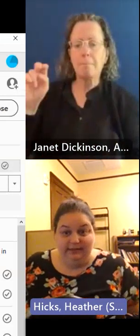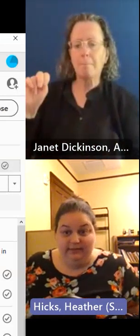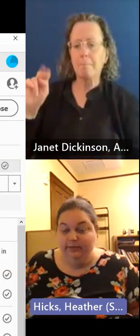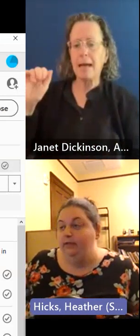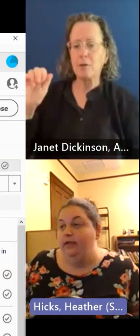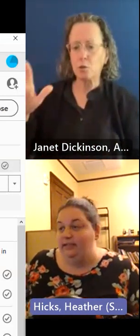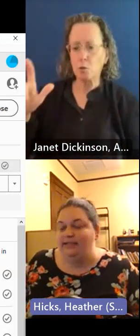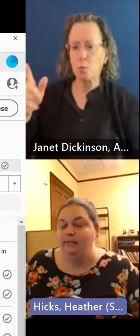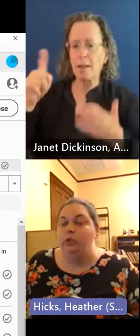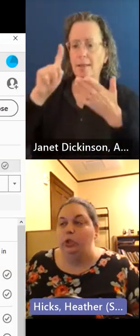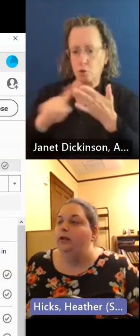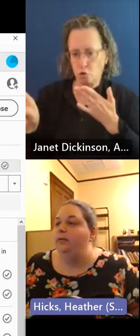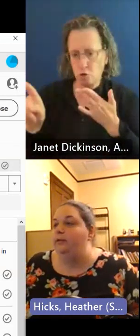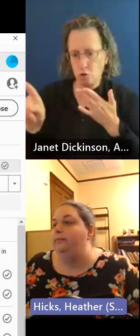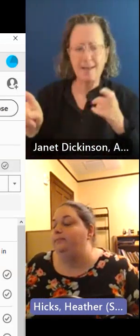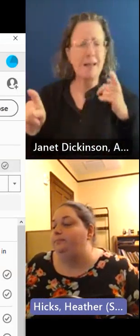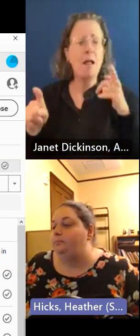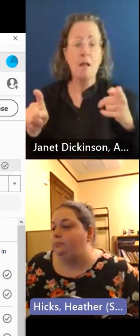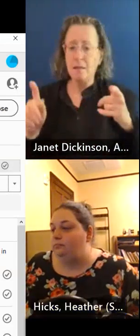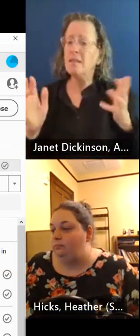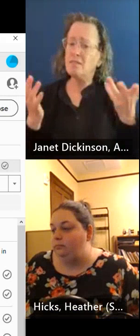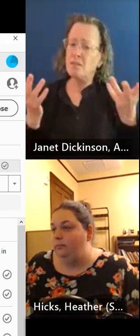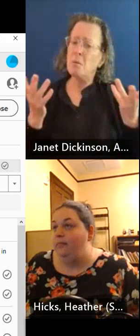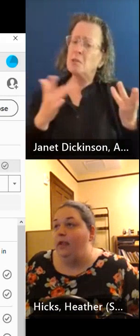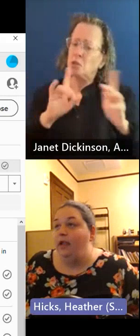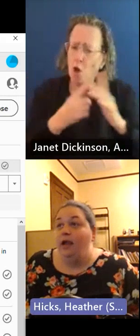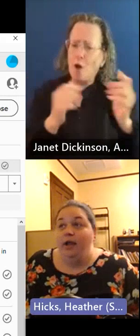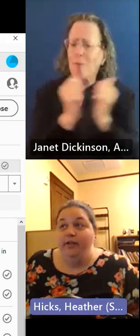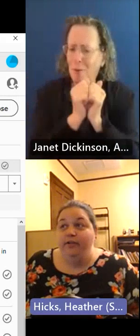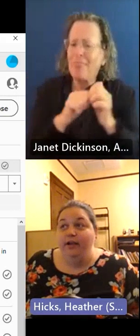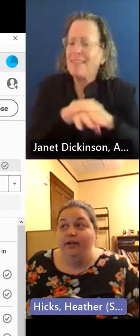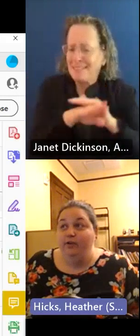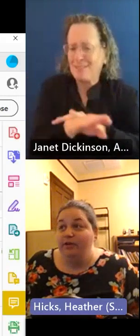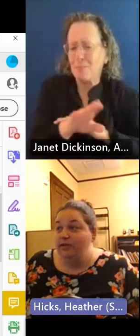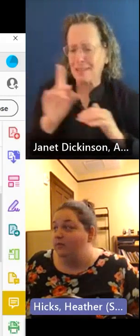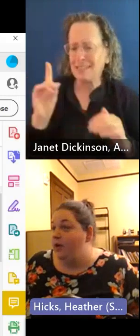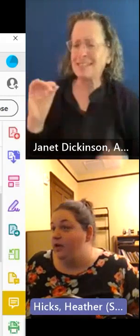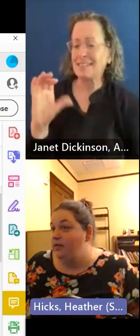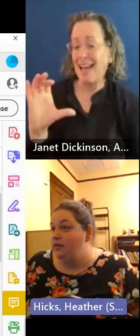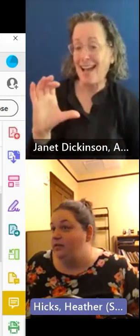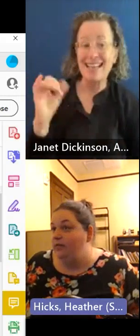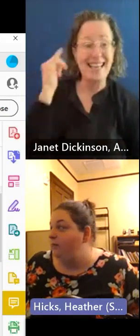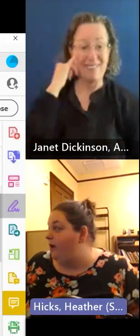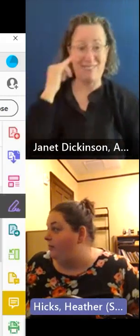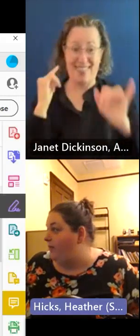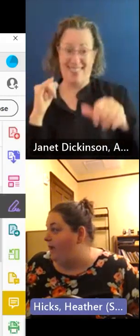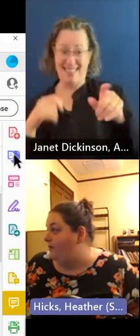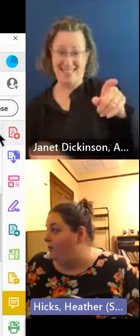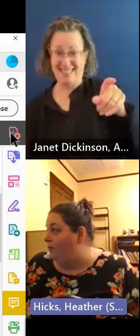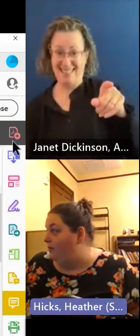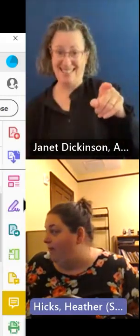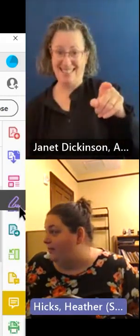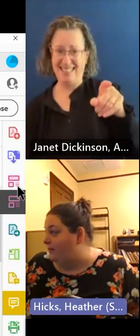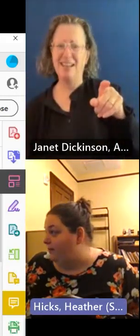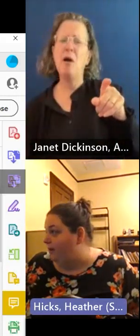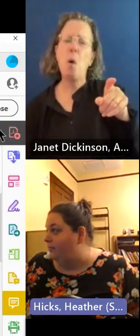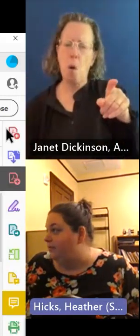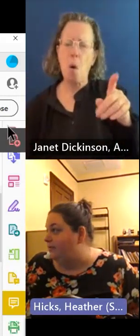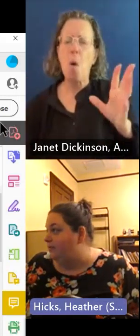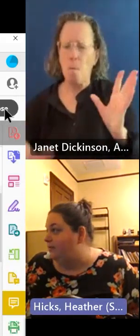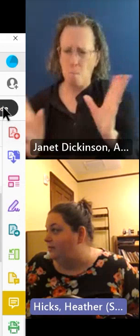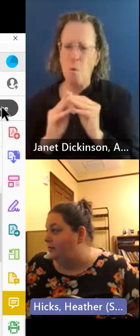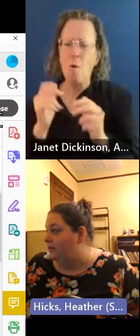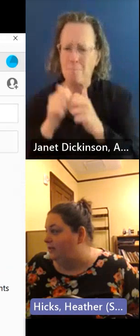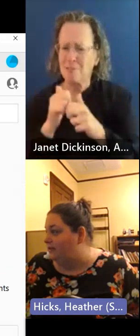naturally accessible document. On the other hand, if you went to this one, it would probably have a whole mess of